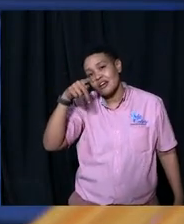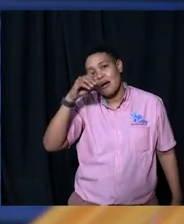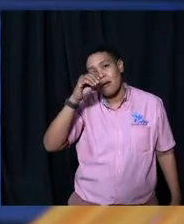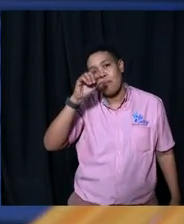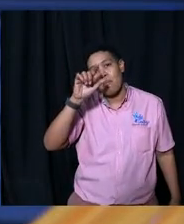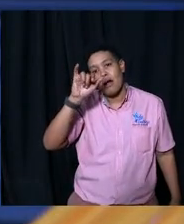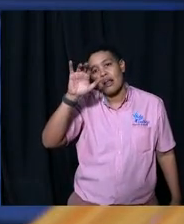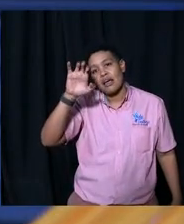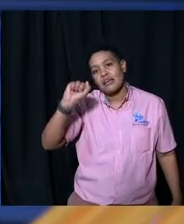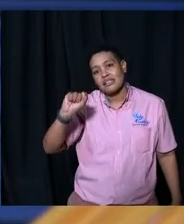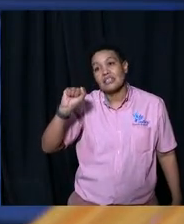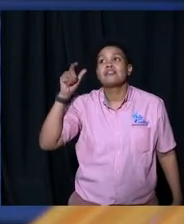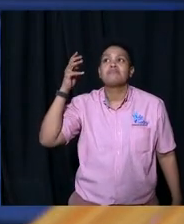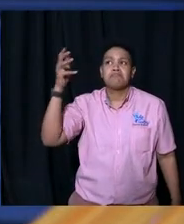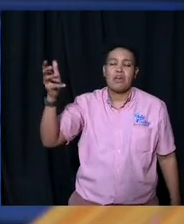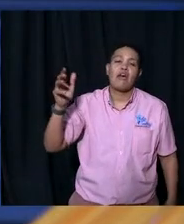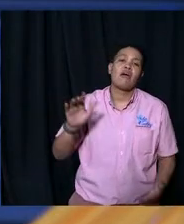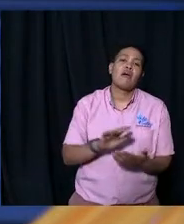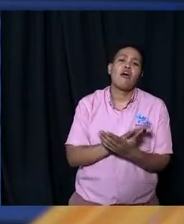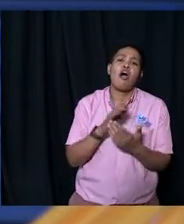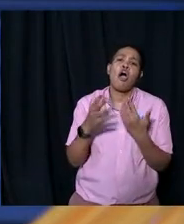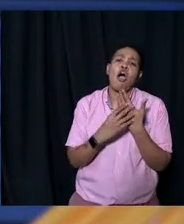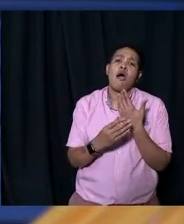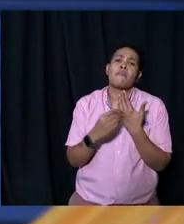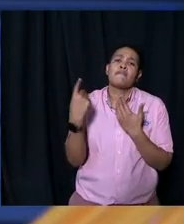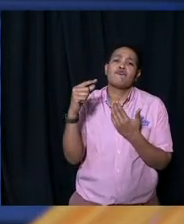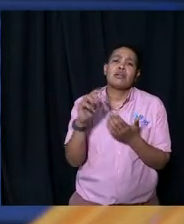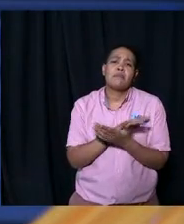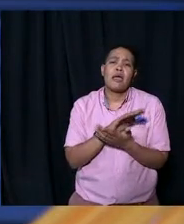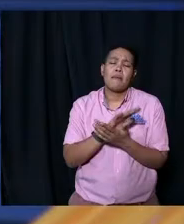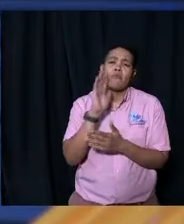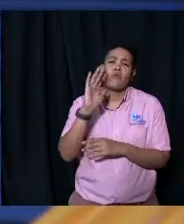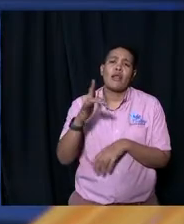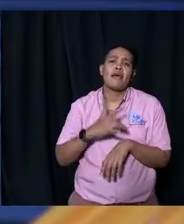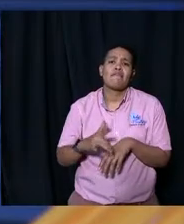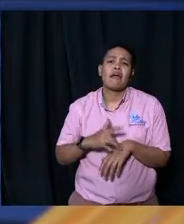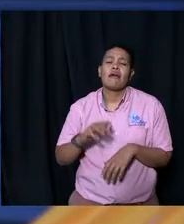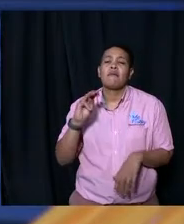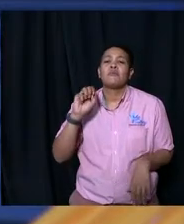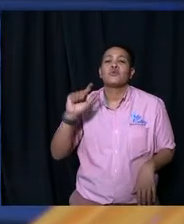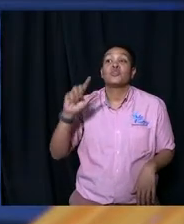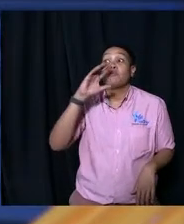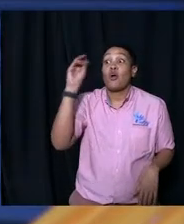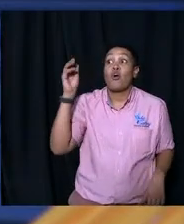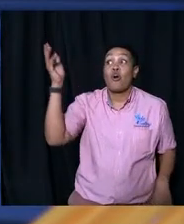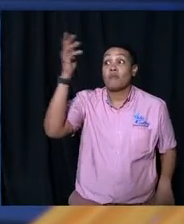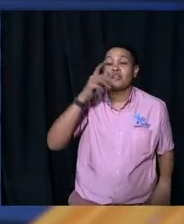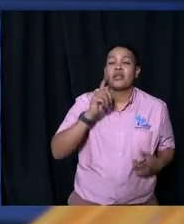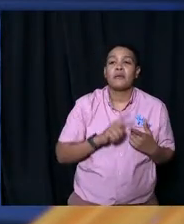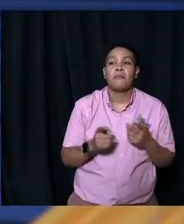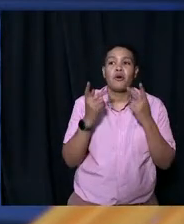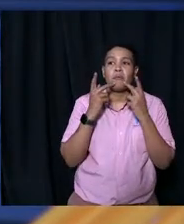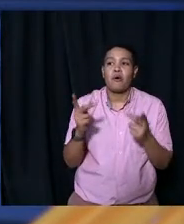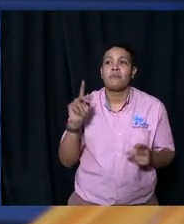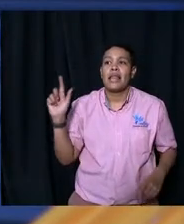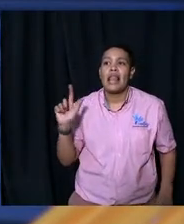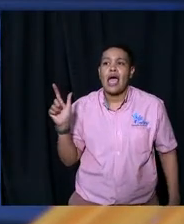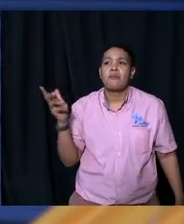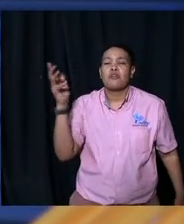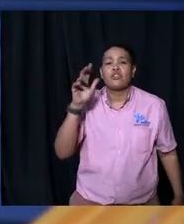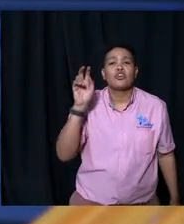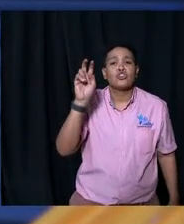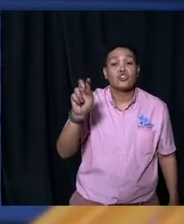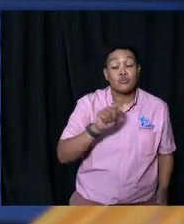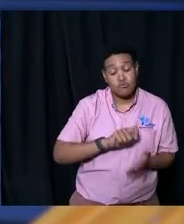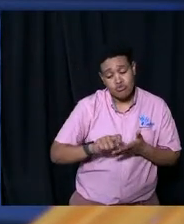megjc.gov.jm/policies. And copies of the green paper will also be made available at the municipal corporations and the public libraries.